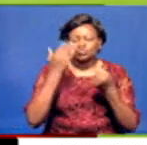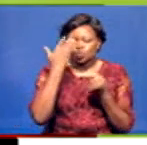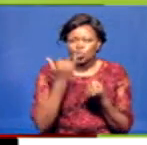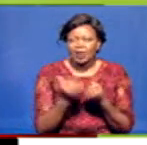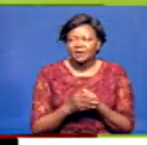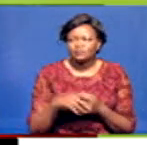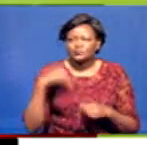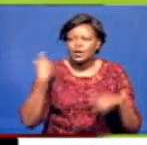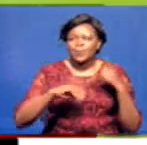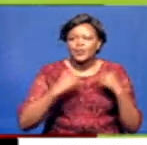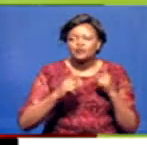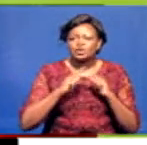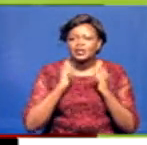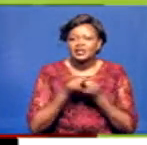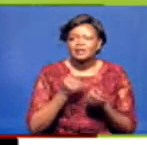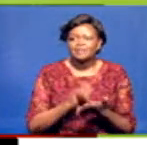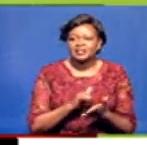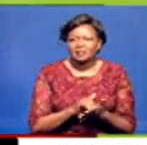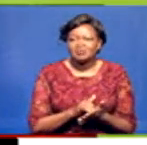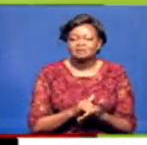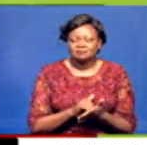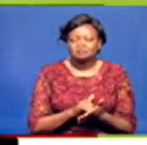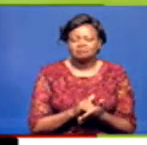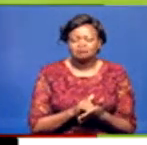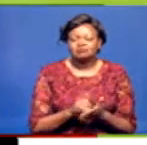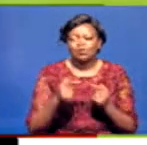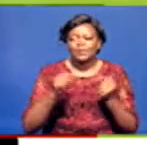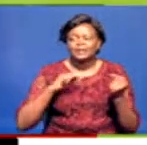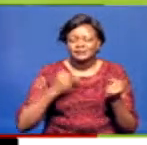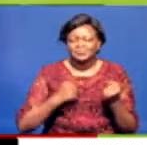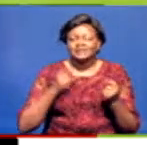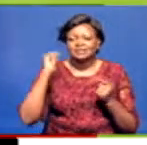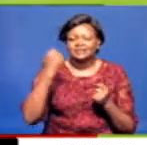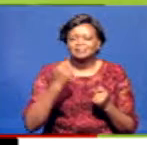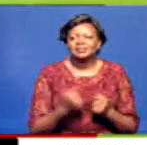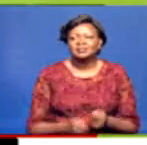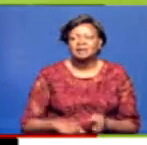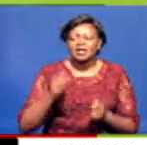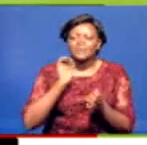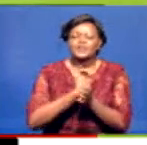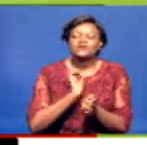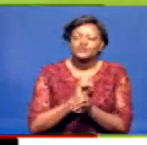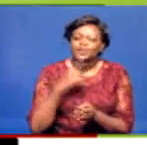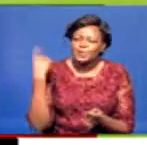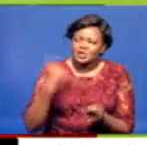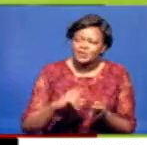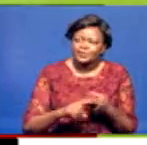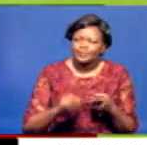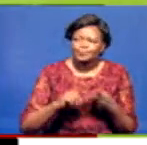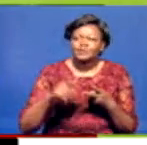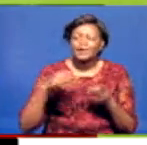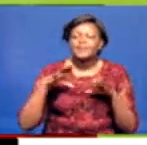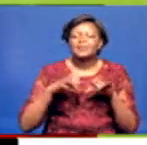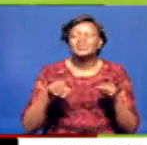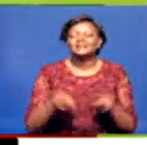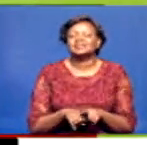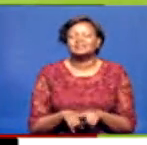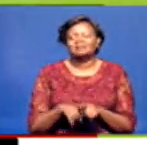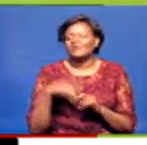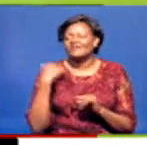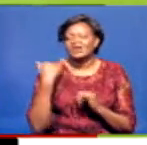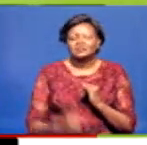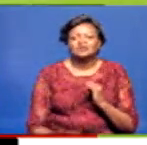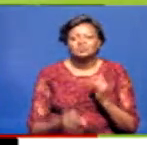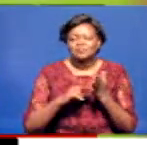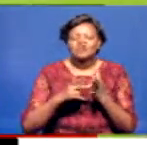we have beaten all those teams that our rivals here in Kenya. We beat Kenya Prison at the quarterfinals, then we beat Pipeline at the semifinals, so that gives us